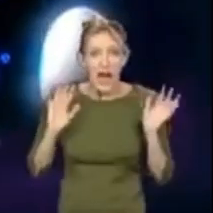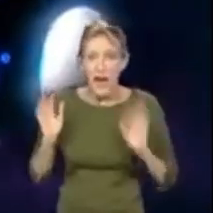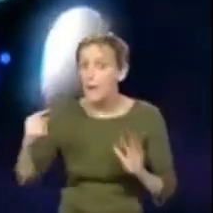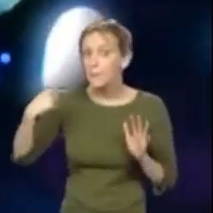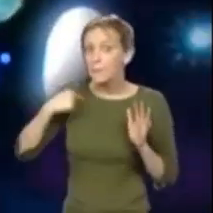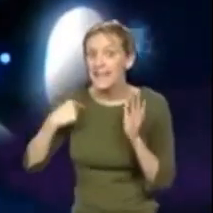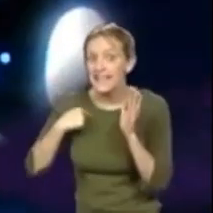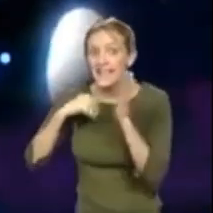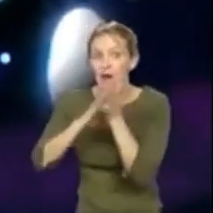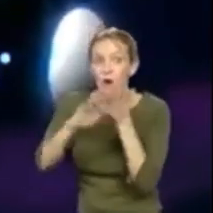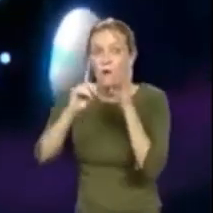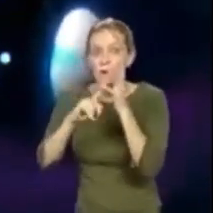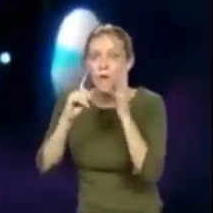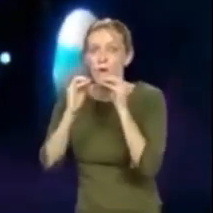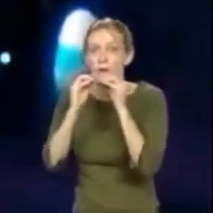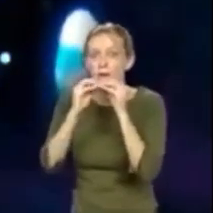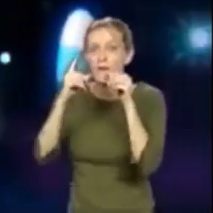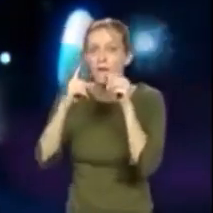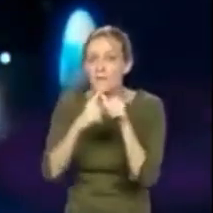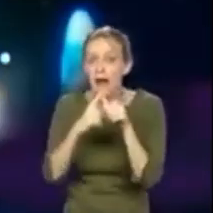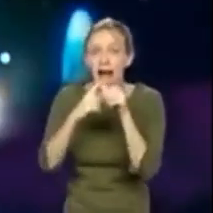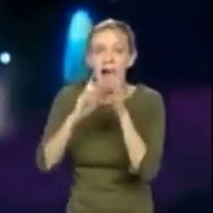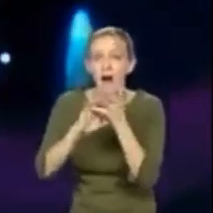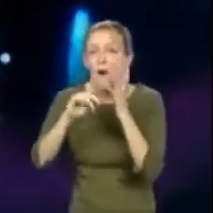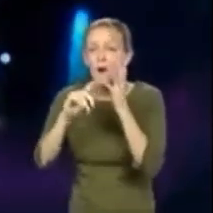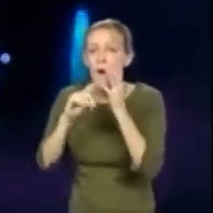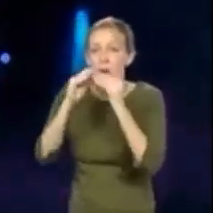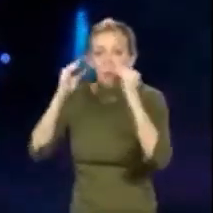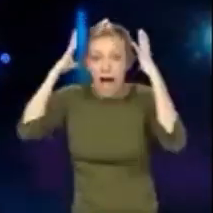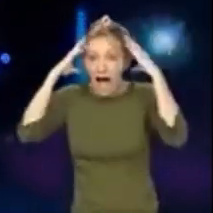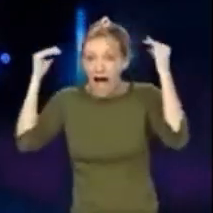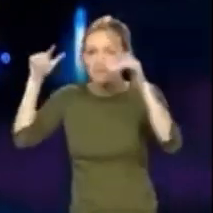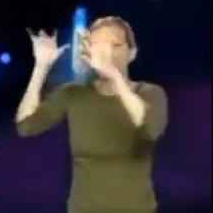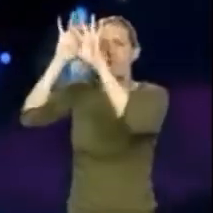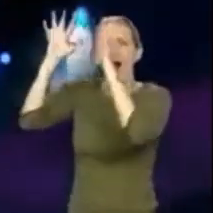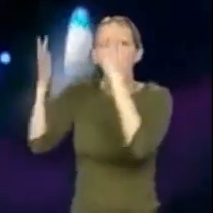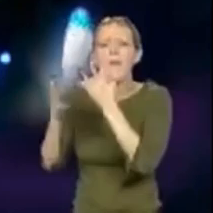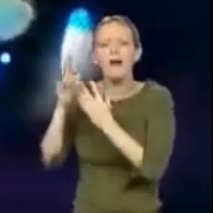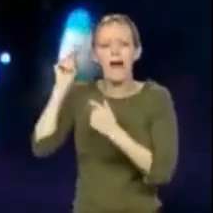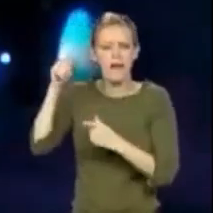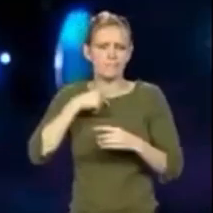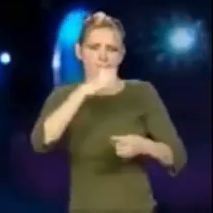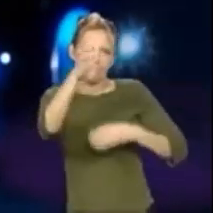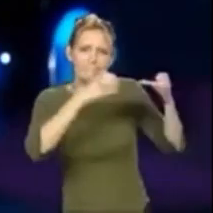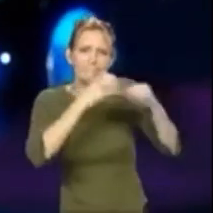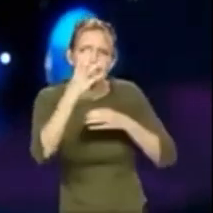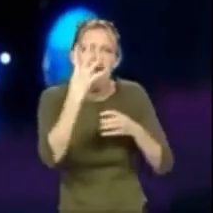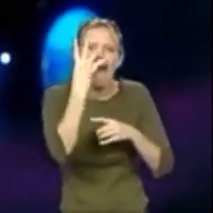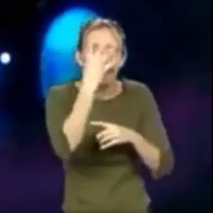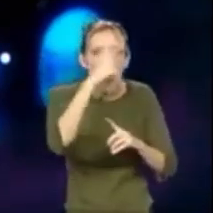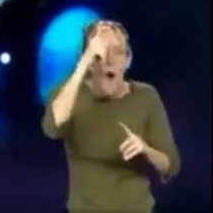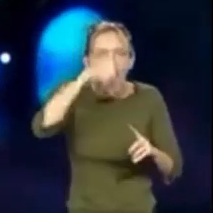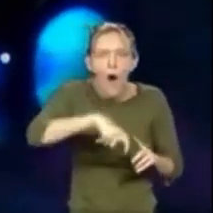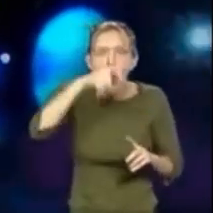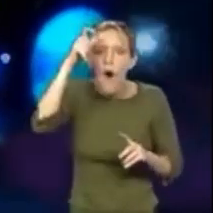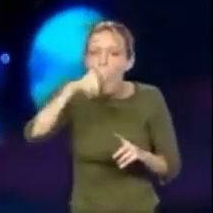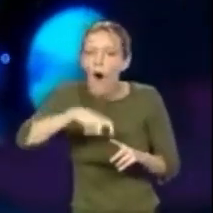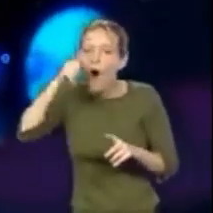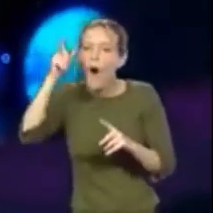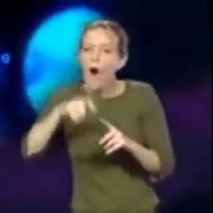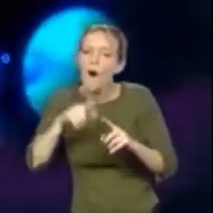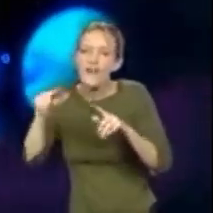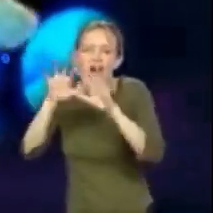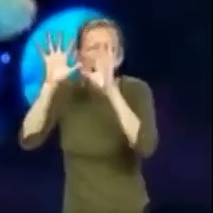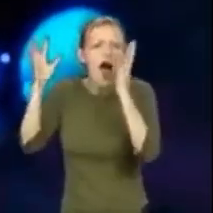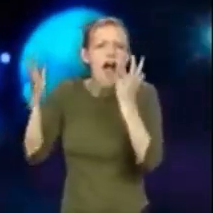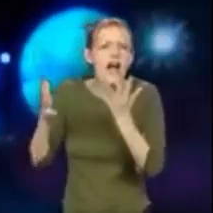I'm Hubba Hubba, talking to you from Hoobland, and I'm about to send four of my favourite hoobs down to Earth to